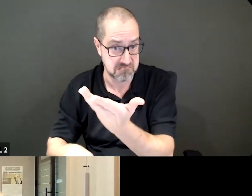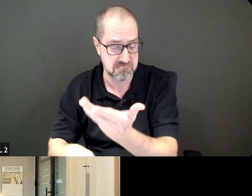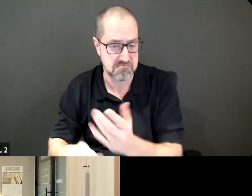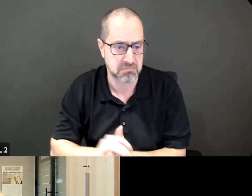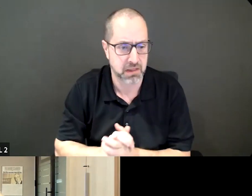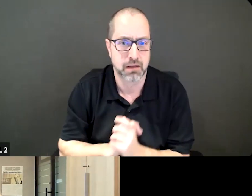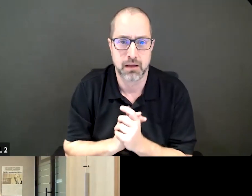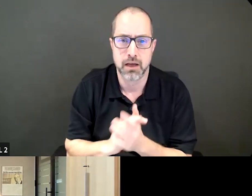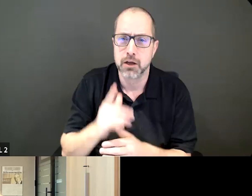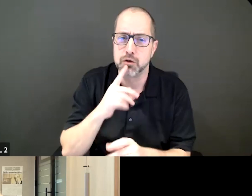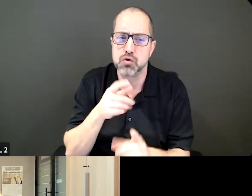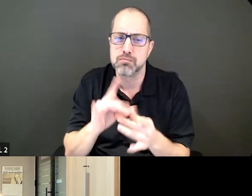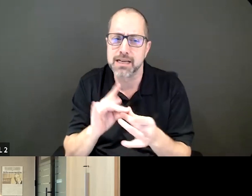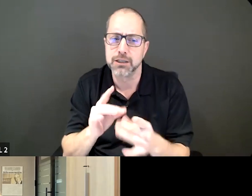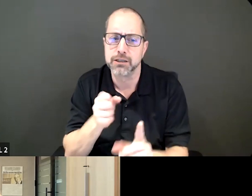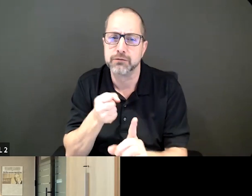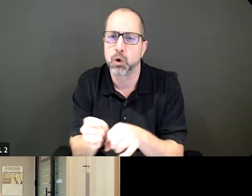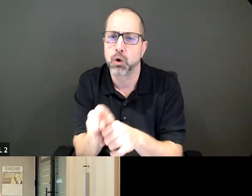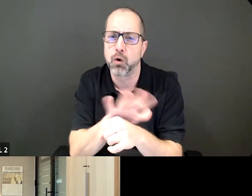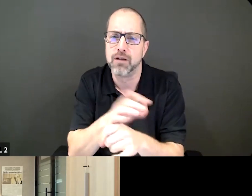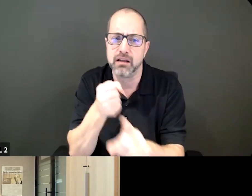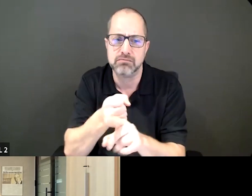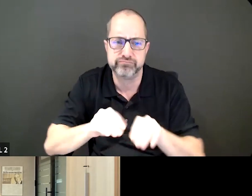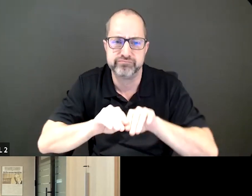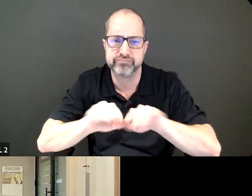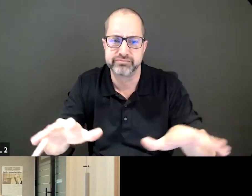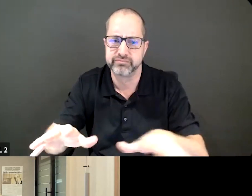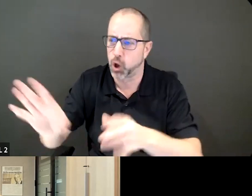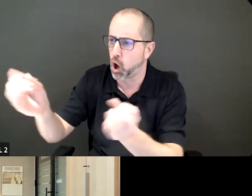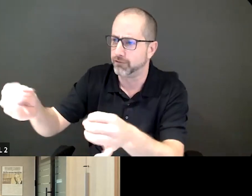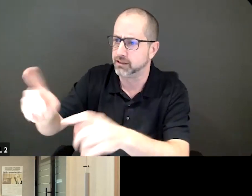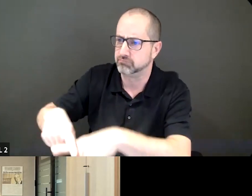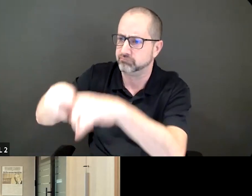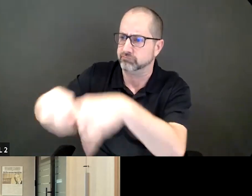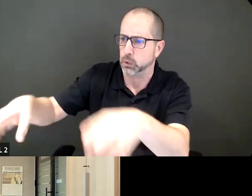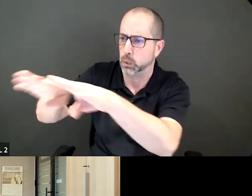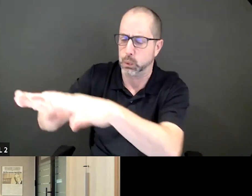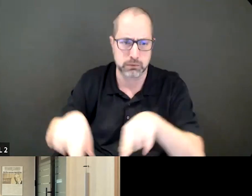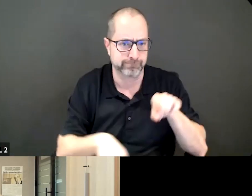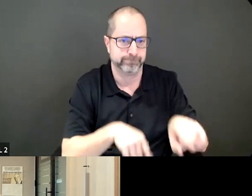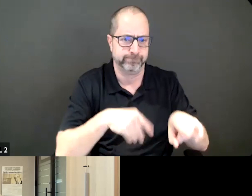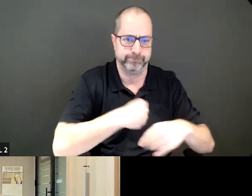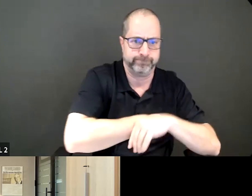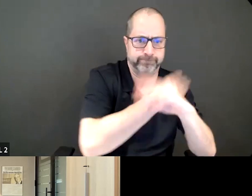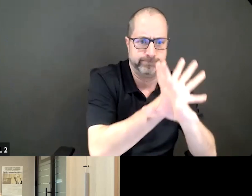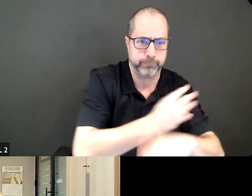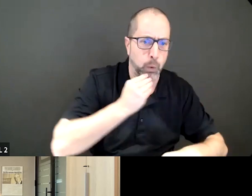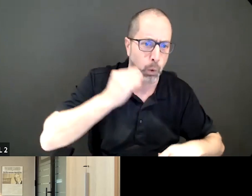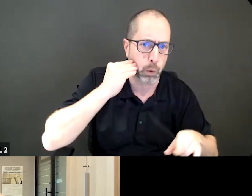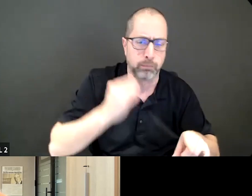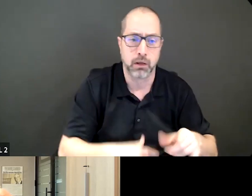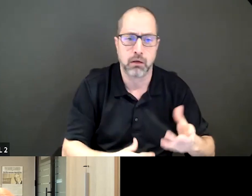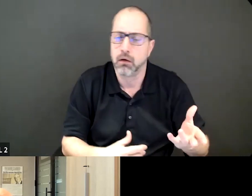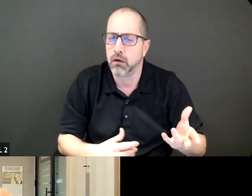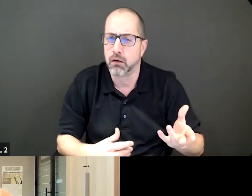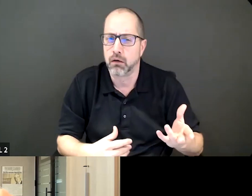the impact during COVID when we saw people moving to virtual offices and so on. What I was thinking what I was going to